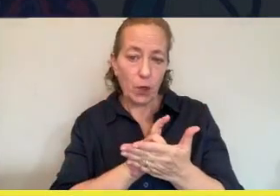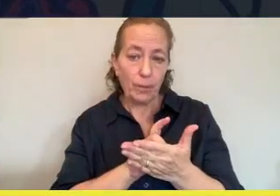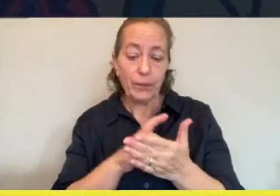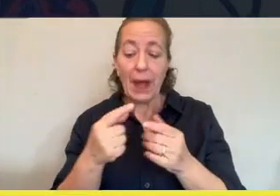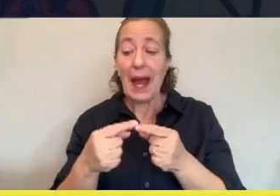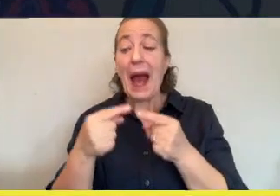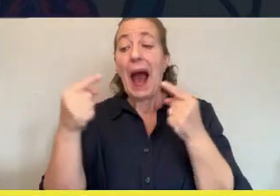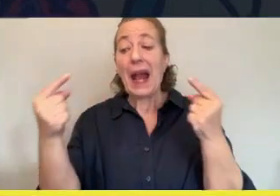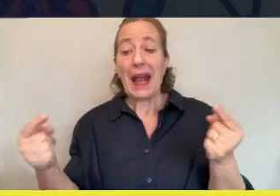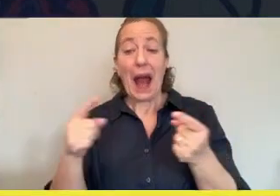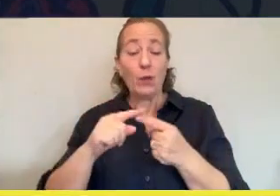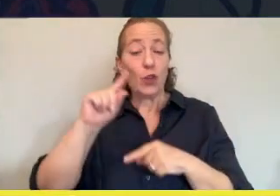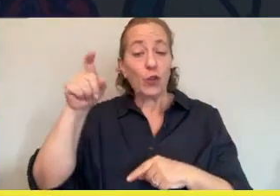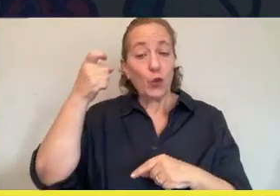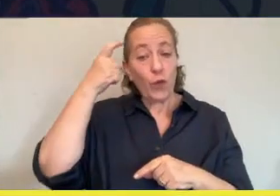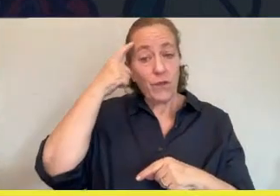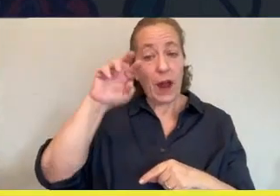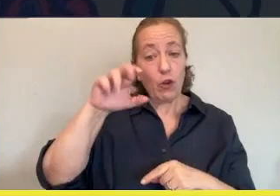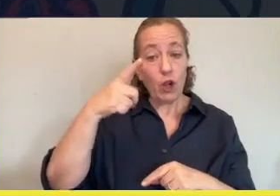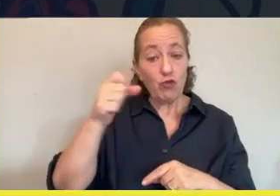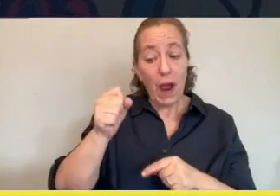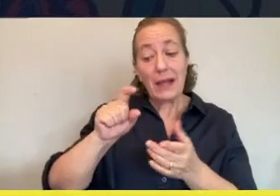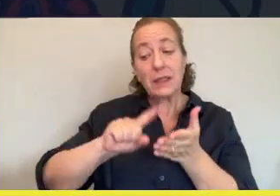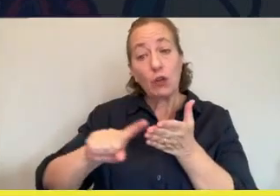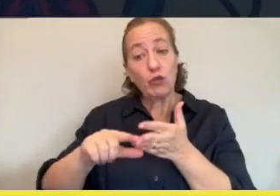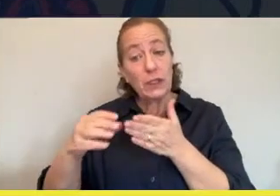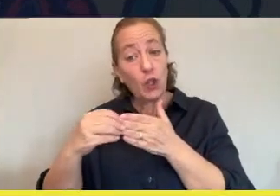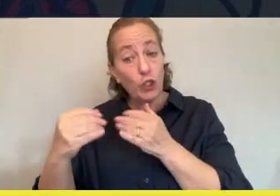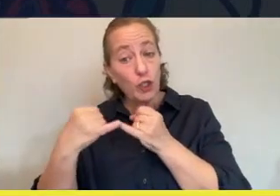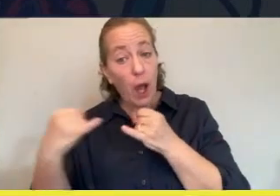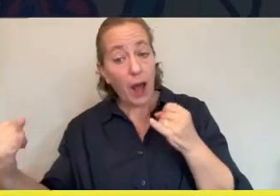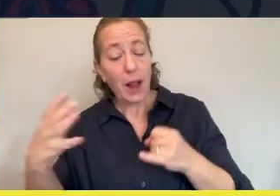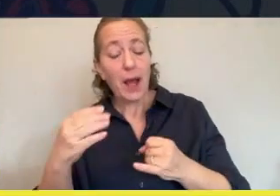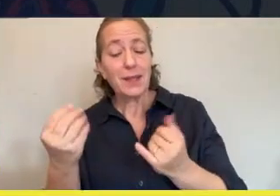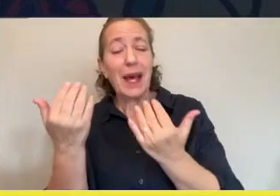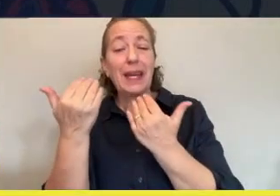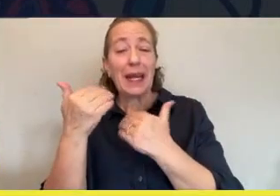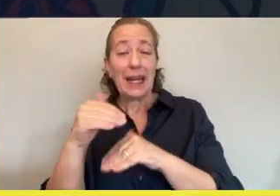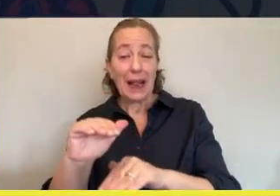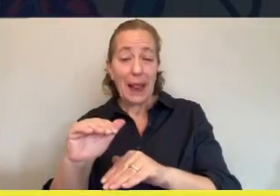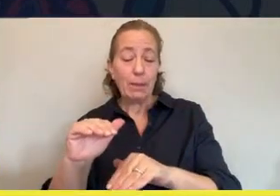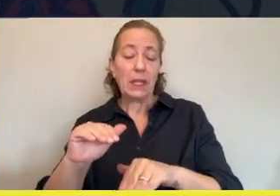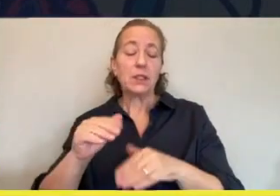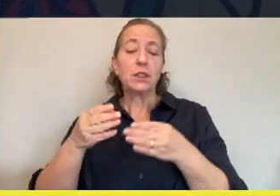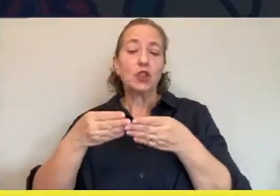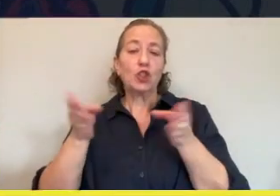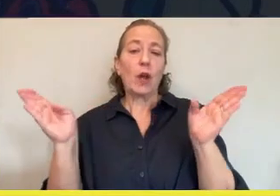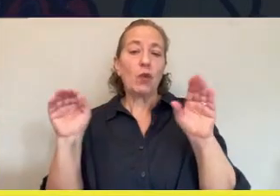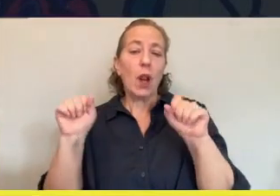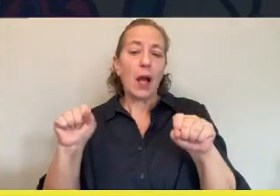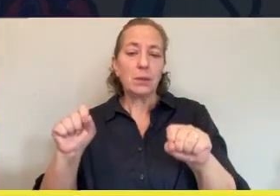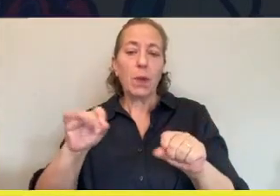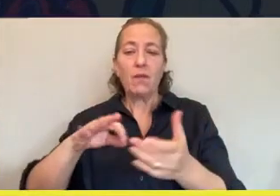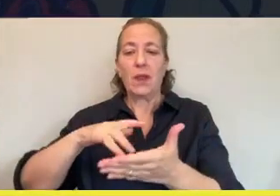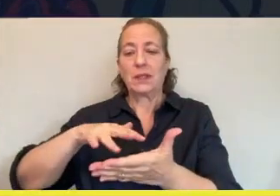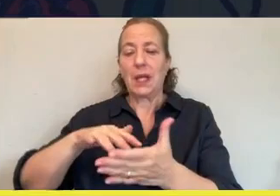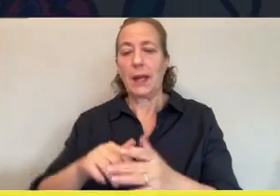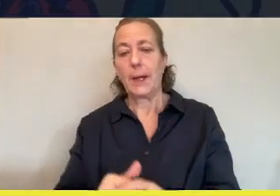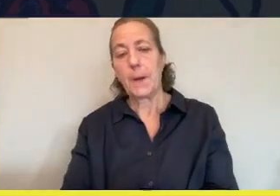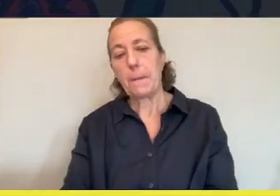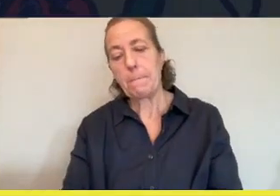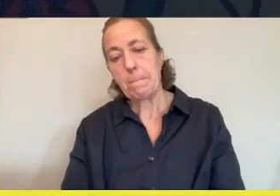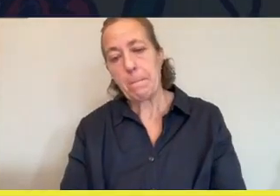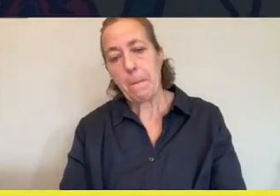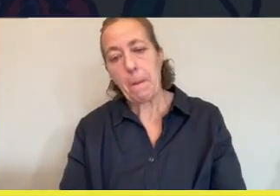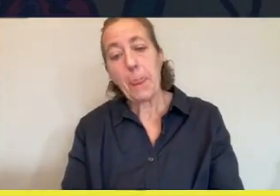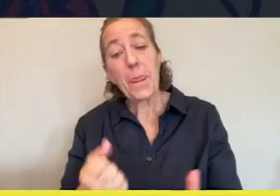federal regulations and research guidelines, and it limits study generalizability. Next slide, please. Thank you very much for